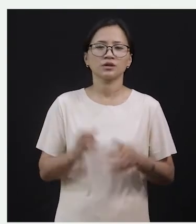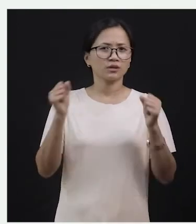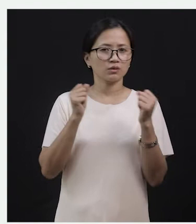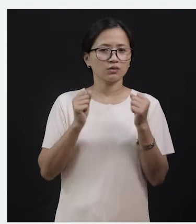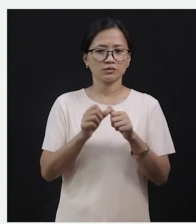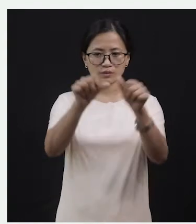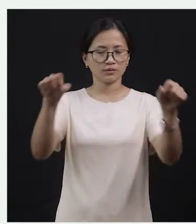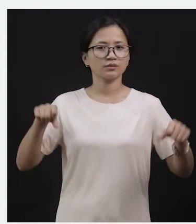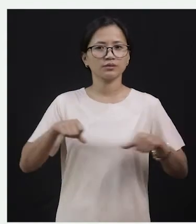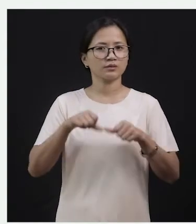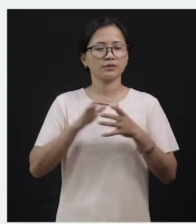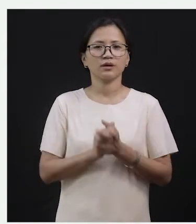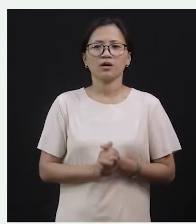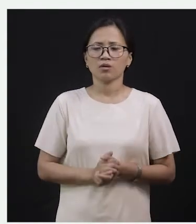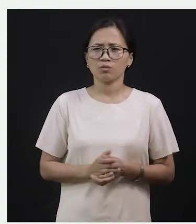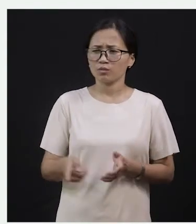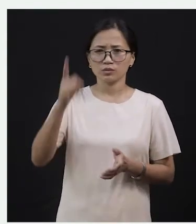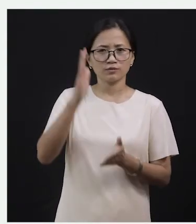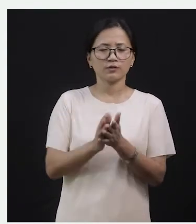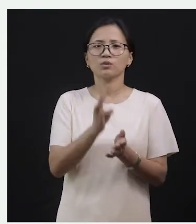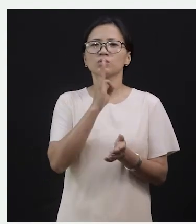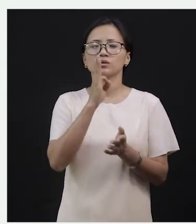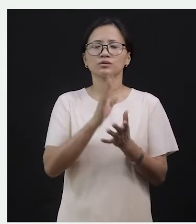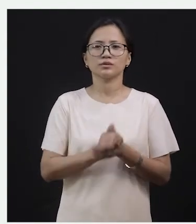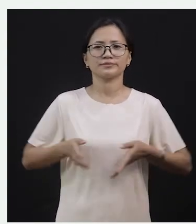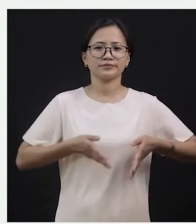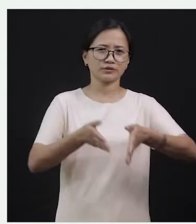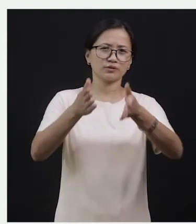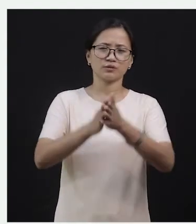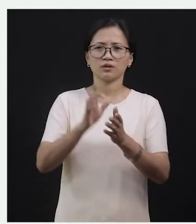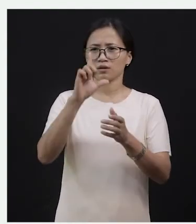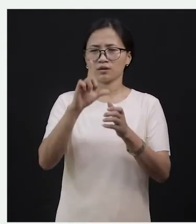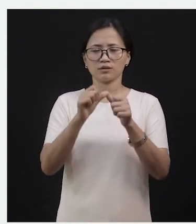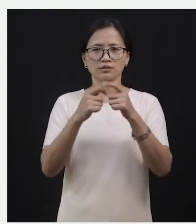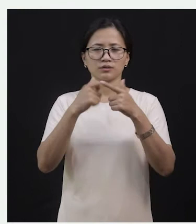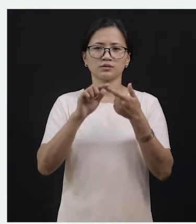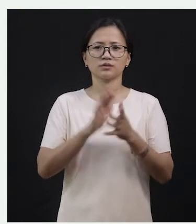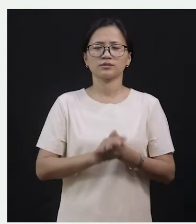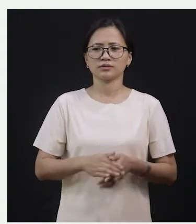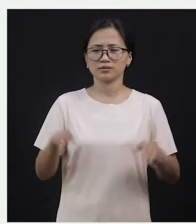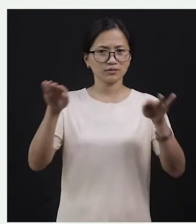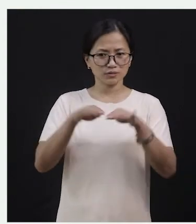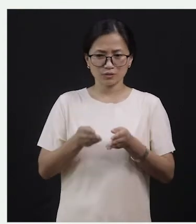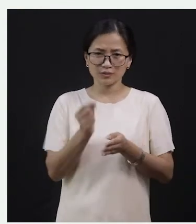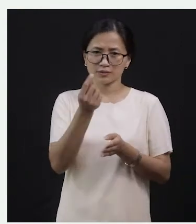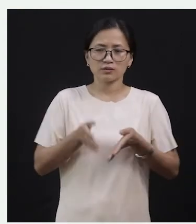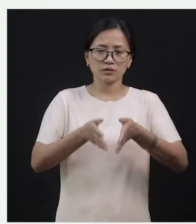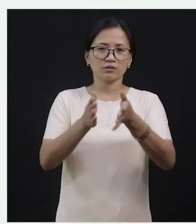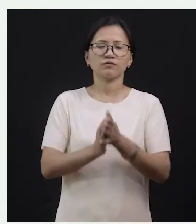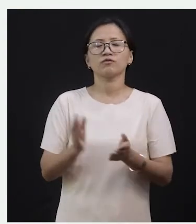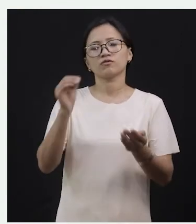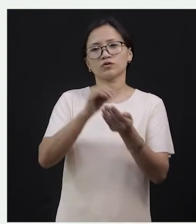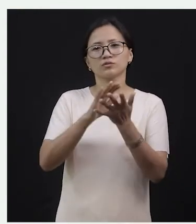cold area. Most of the water sources, like the rivers, the lakes, and the streams, they are in the form of